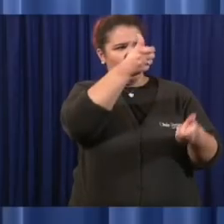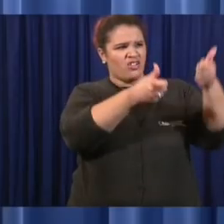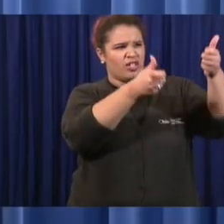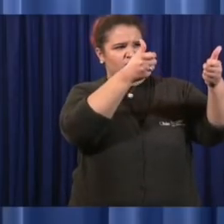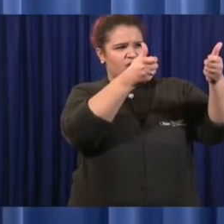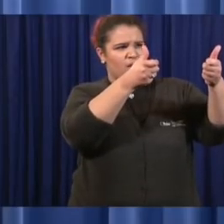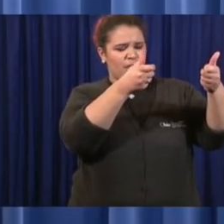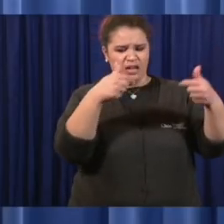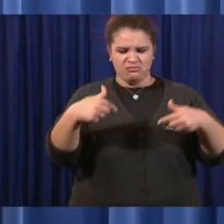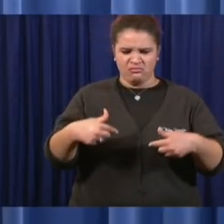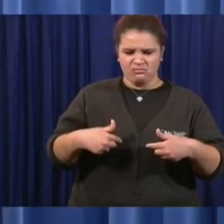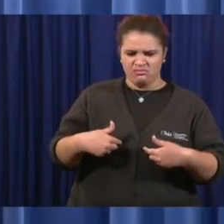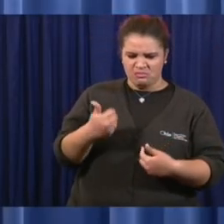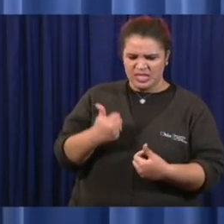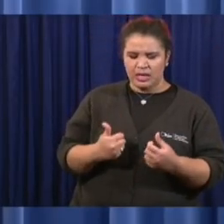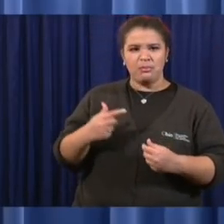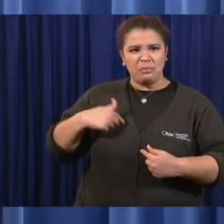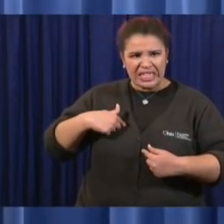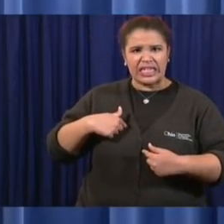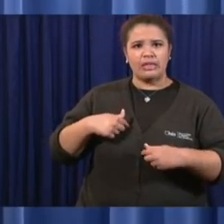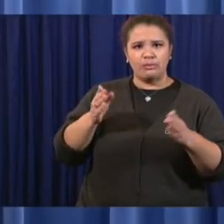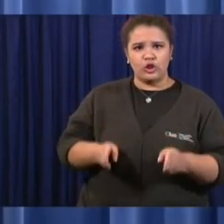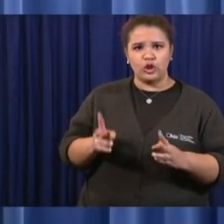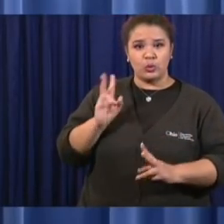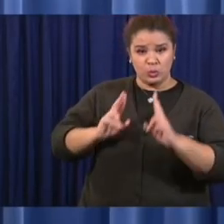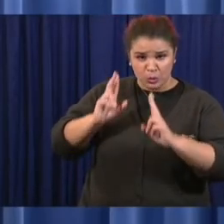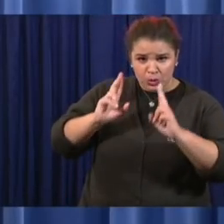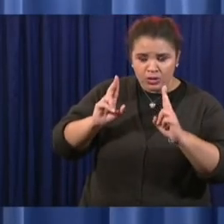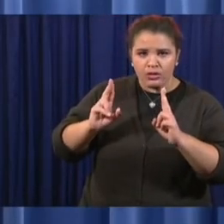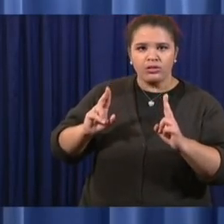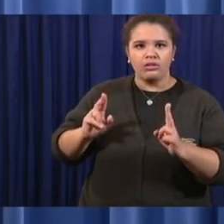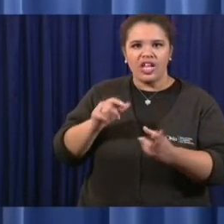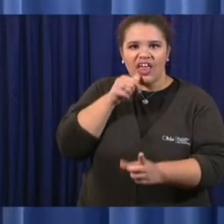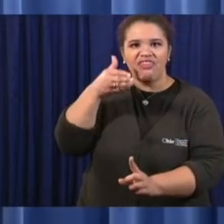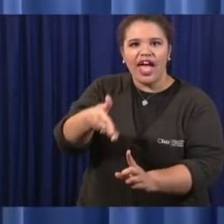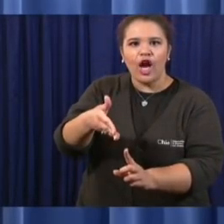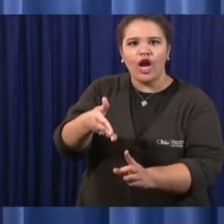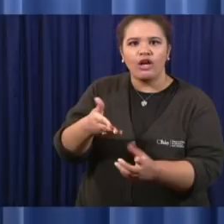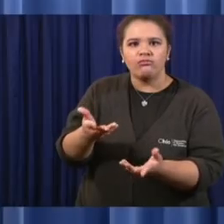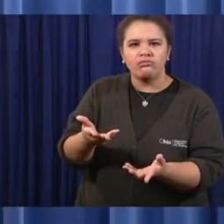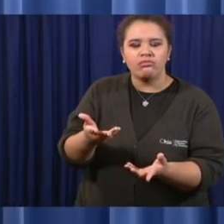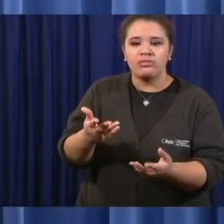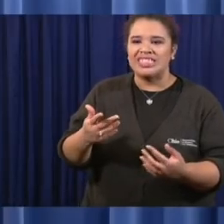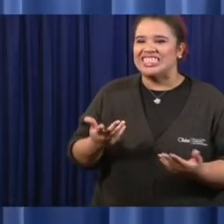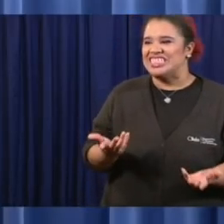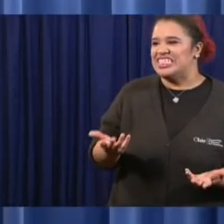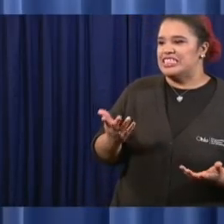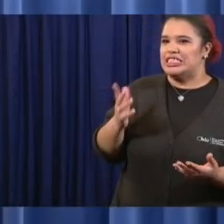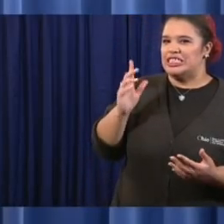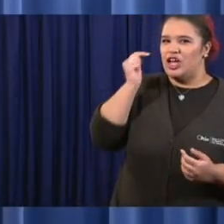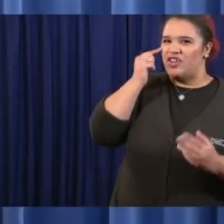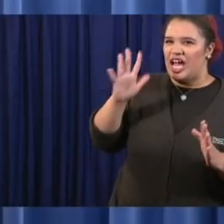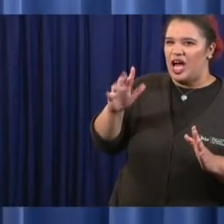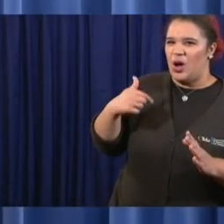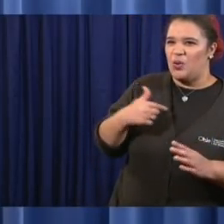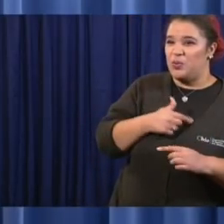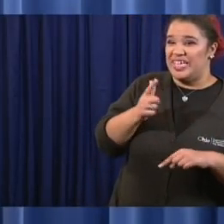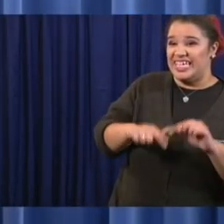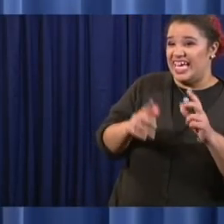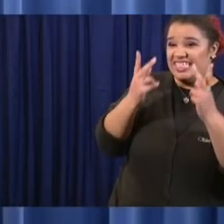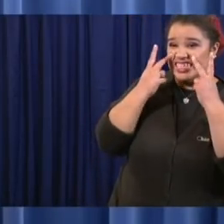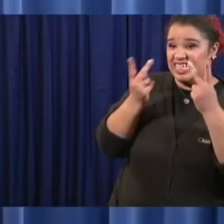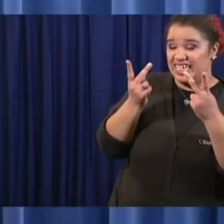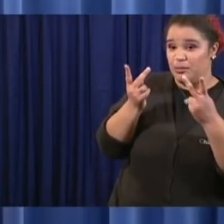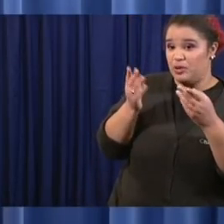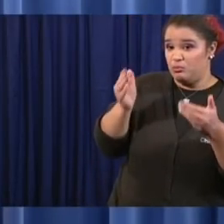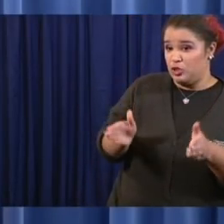All right, we can't see, but I think we can still hear the questions. Whoever has the next question.